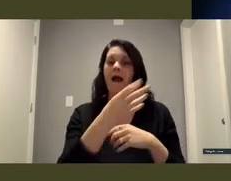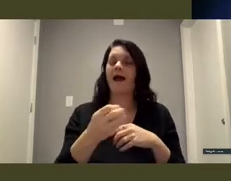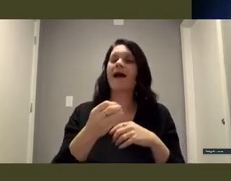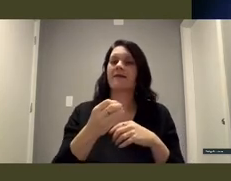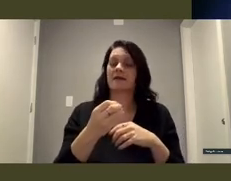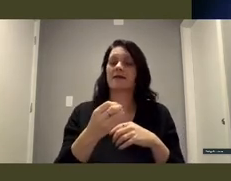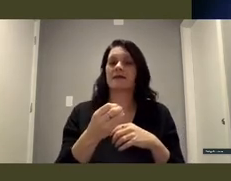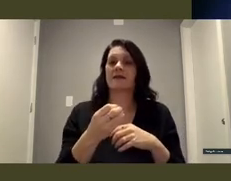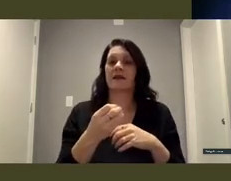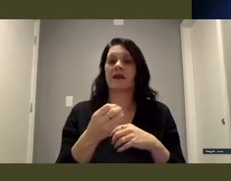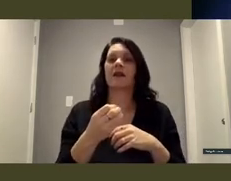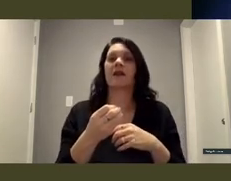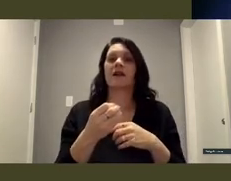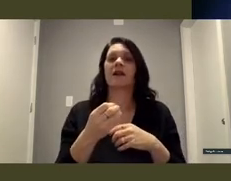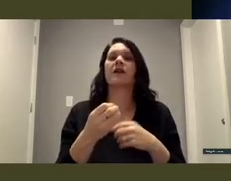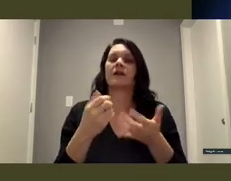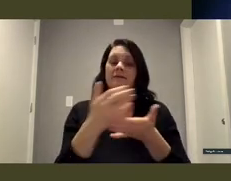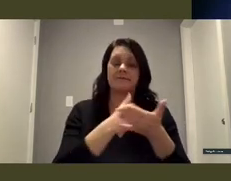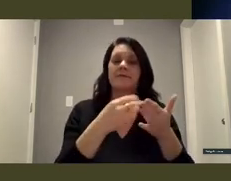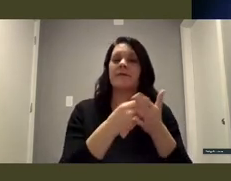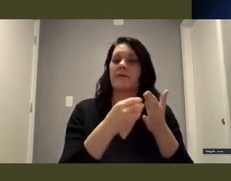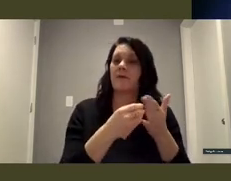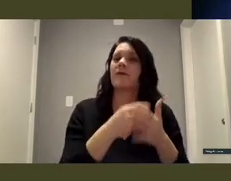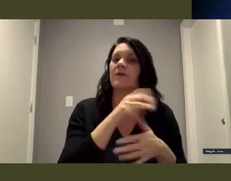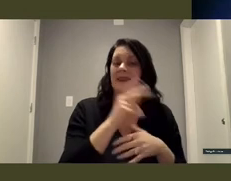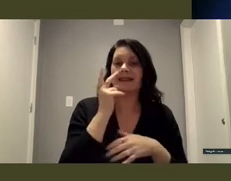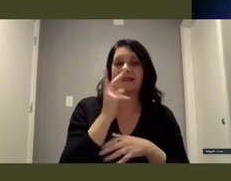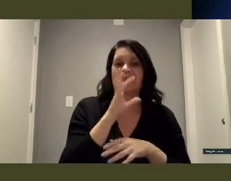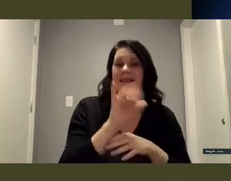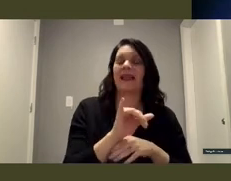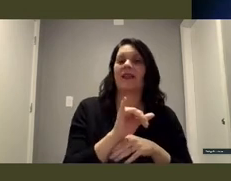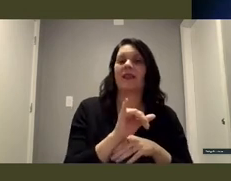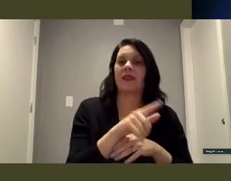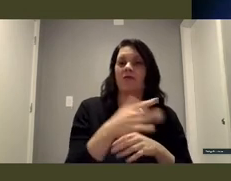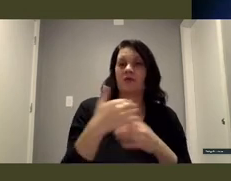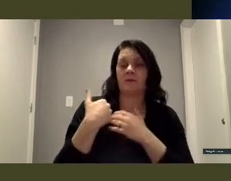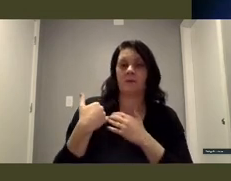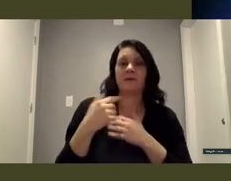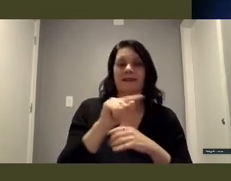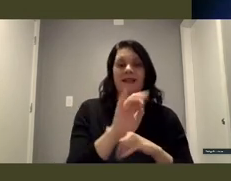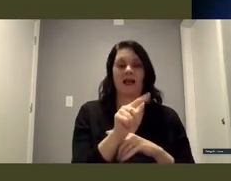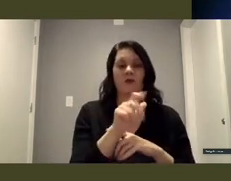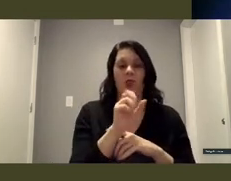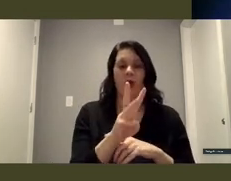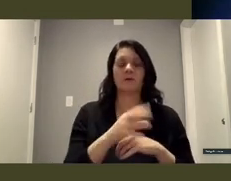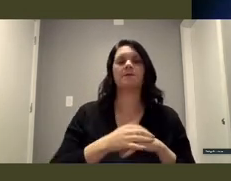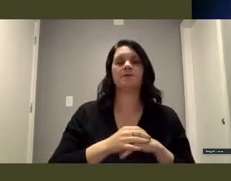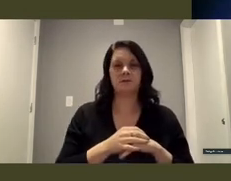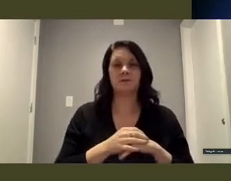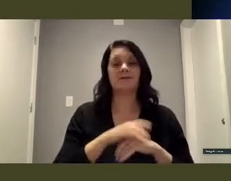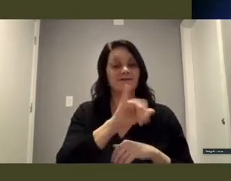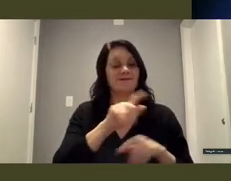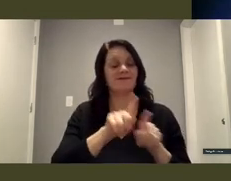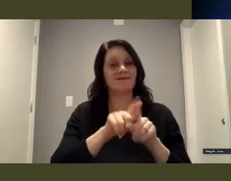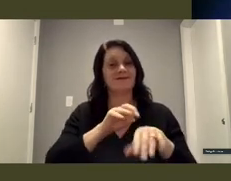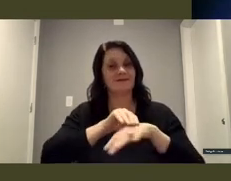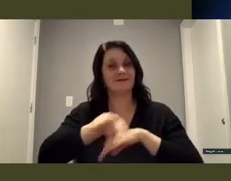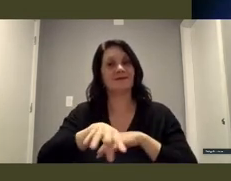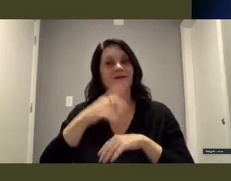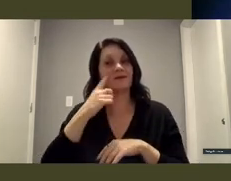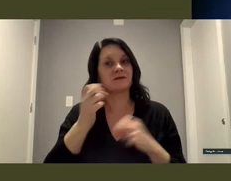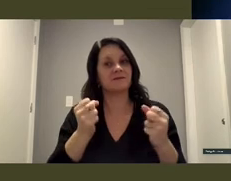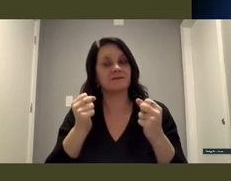of revenue and tax havens, offshoring, right, of some of these responsibilities. That also has implications for how monies are